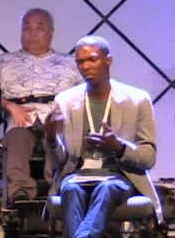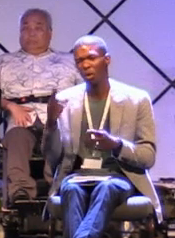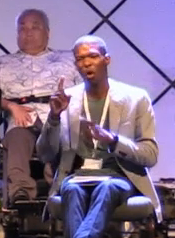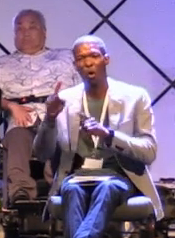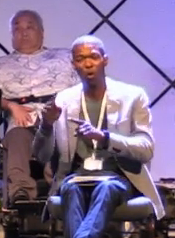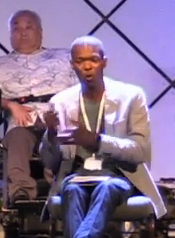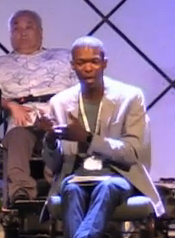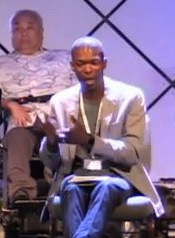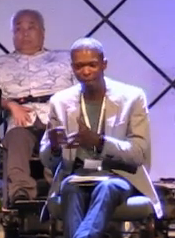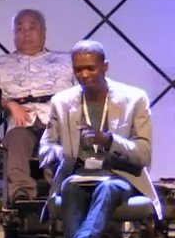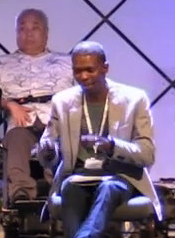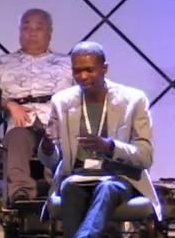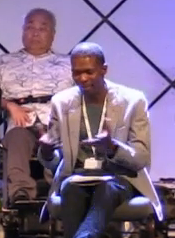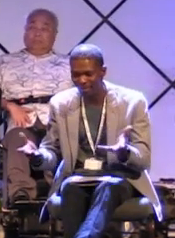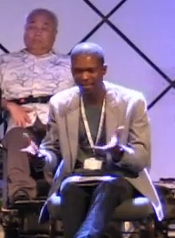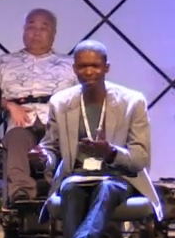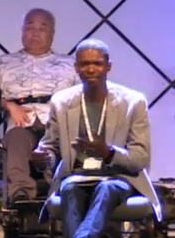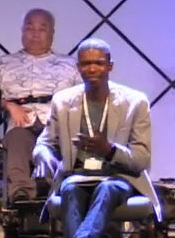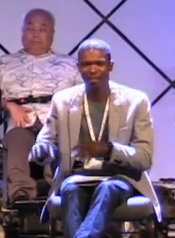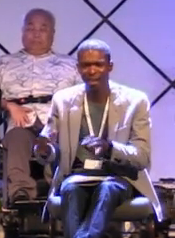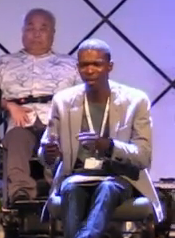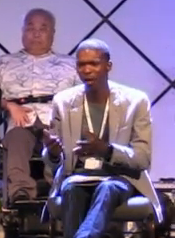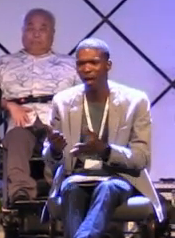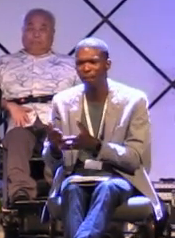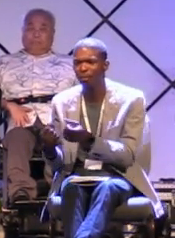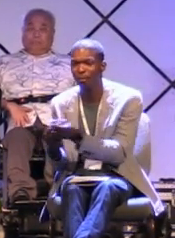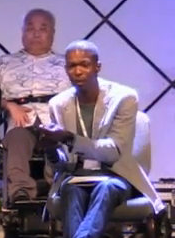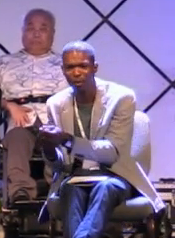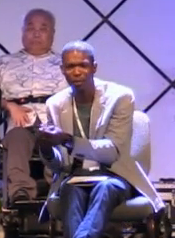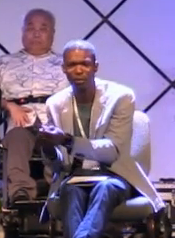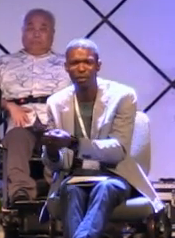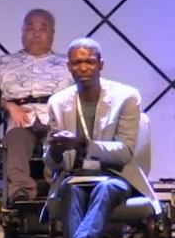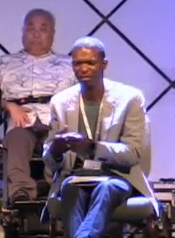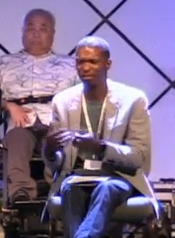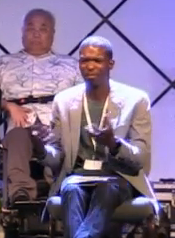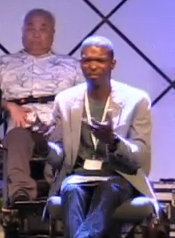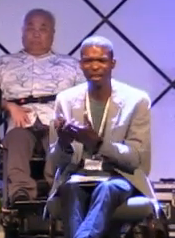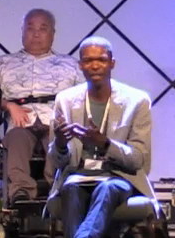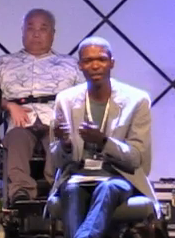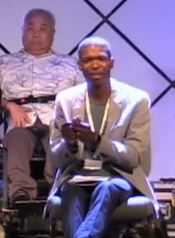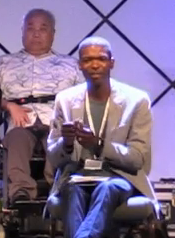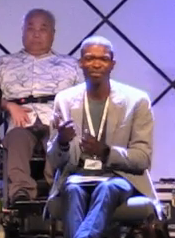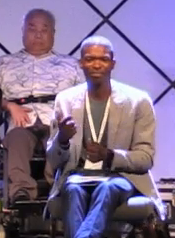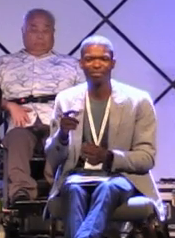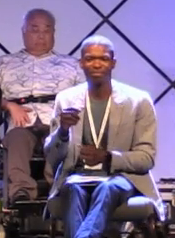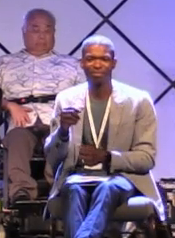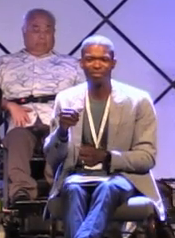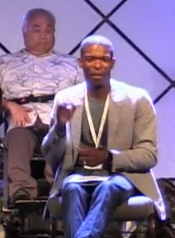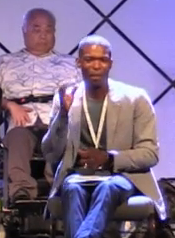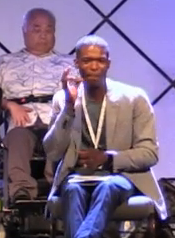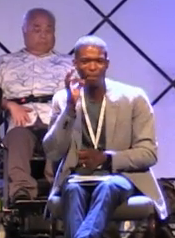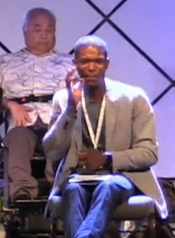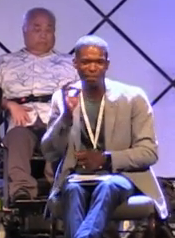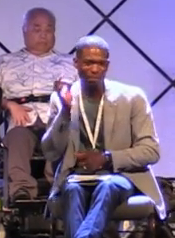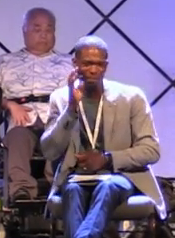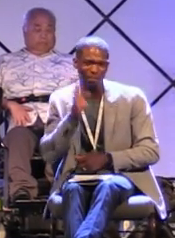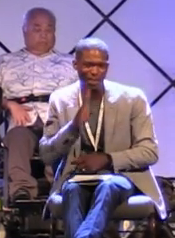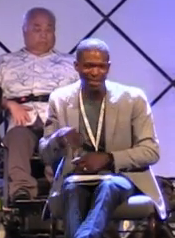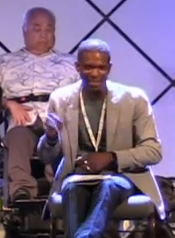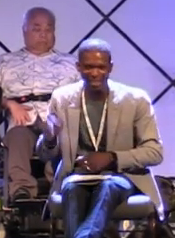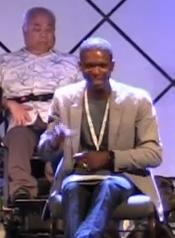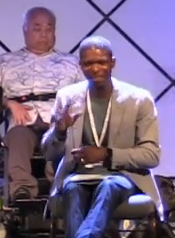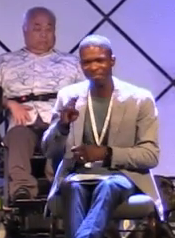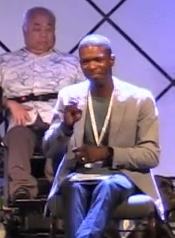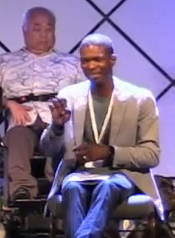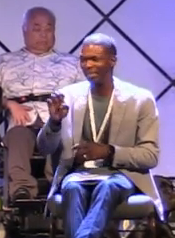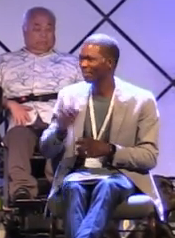the go-to command, we decided she would be a perfect match with little Bumblebee. With Tiffany, Bee will have